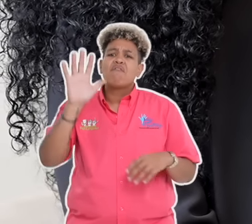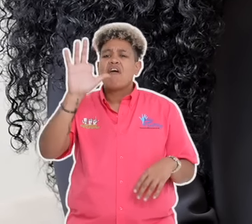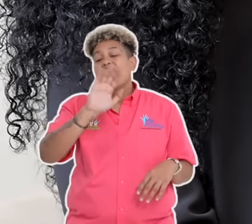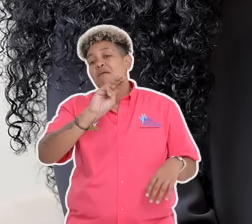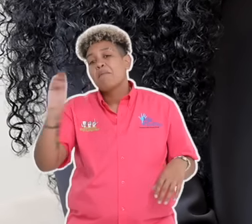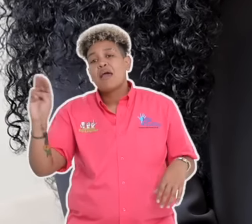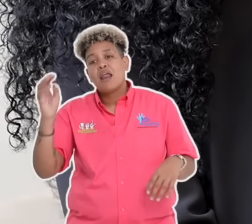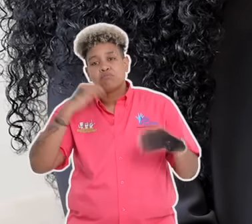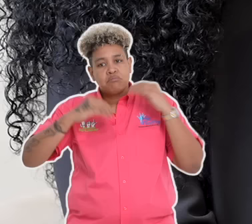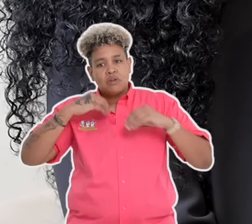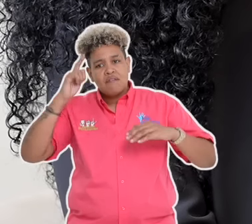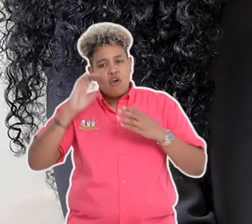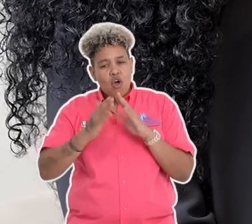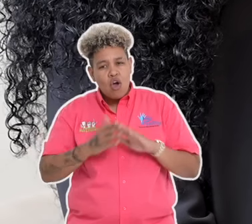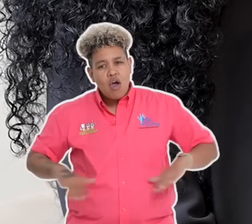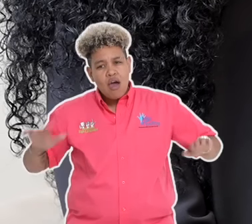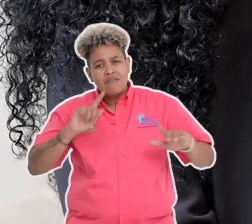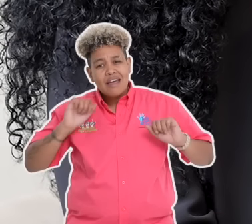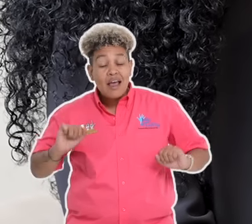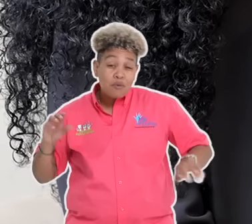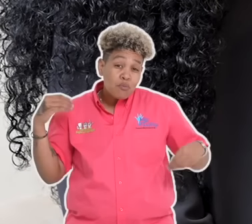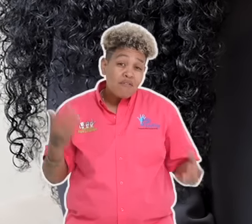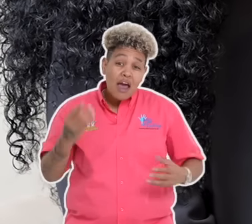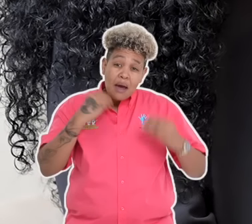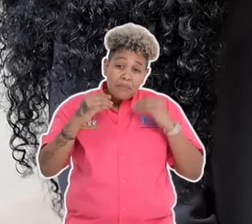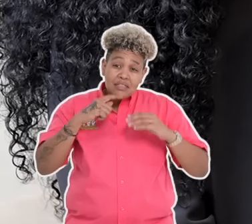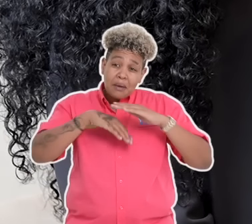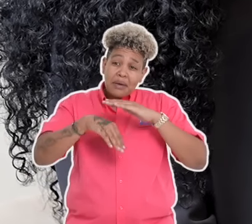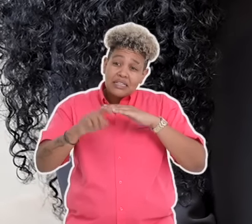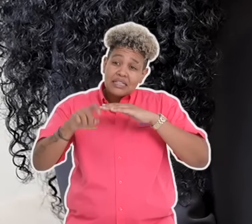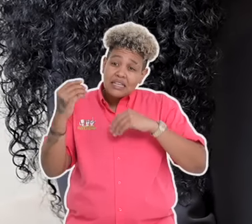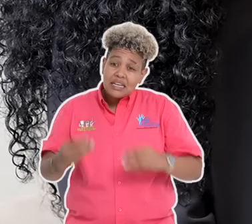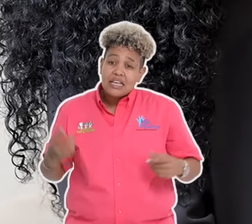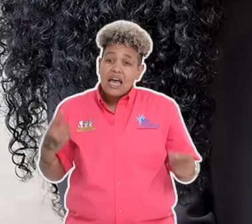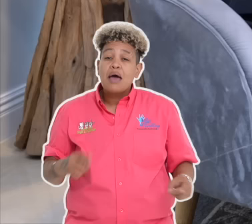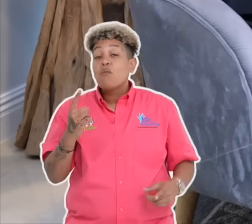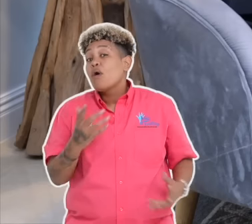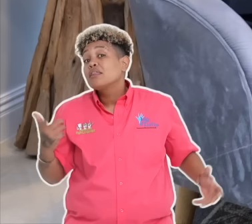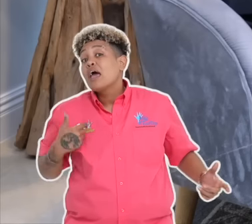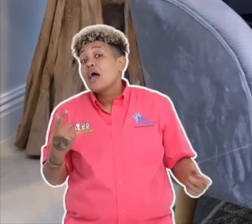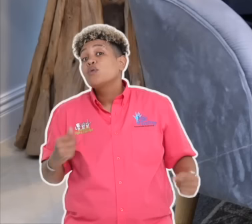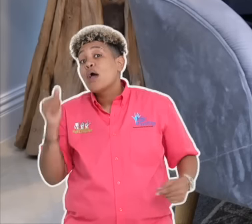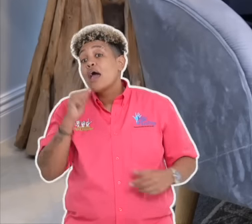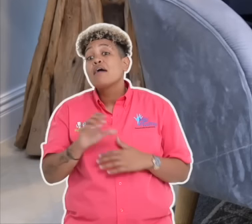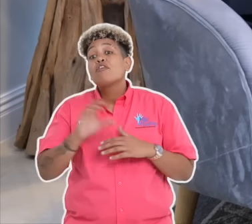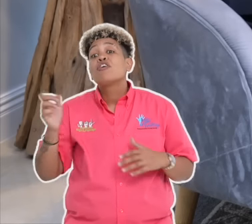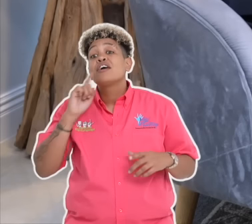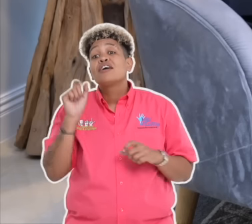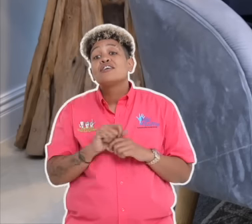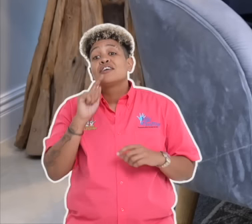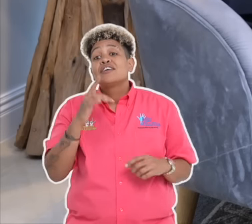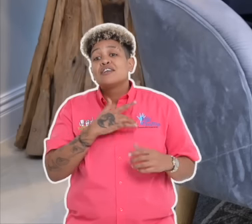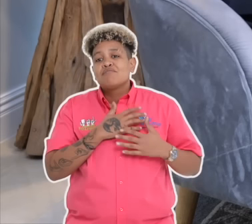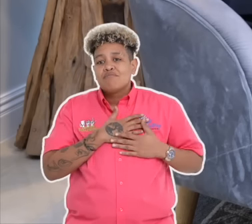over 5 million meals for the community. Be able to provide meals and basic necessities. One of the things that I do every Christmas, which